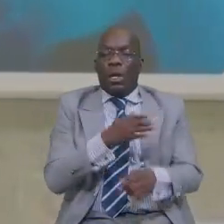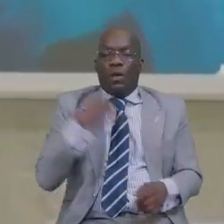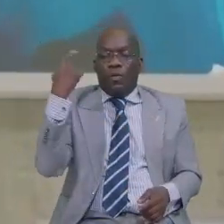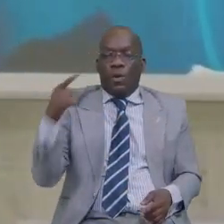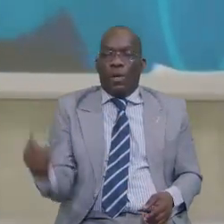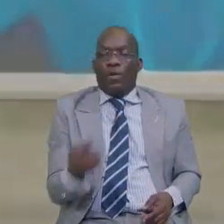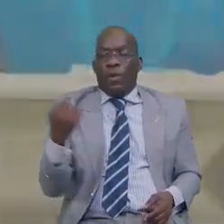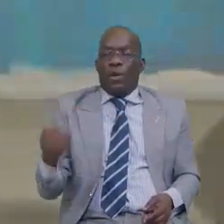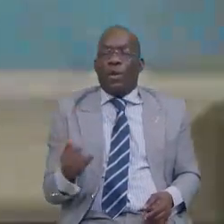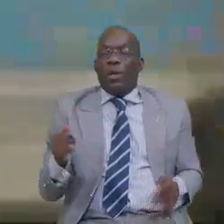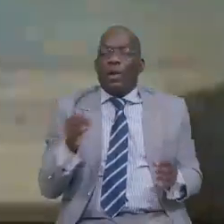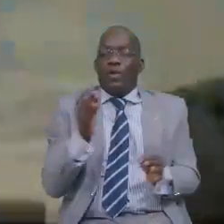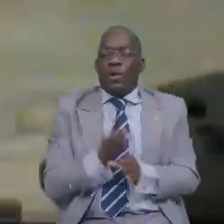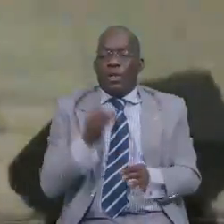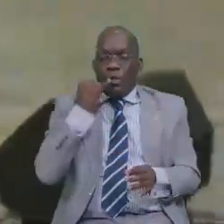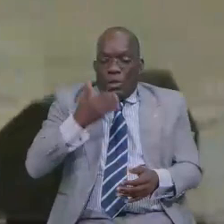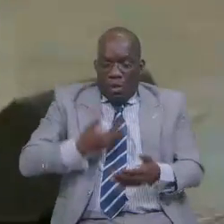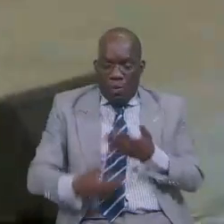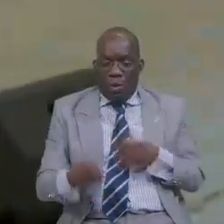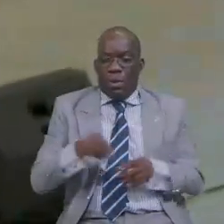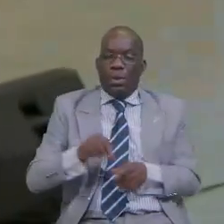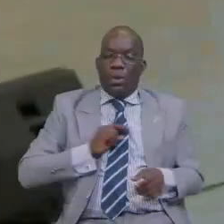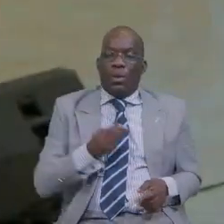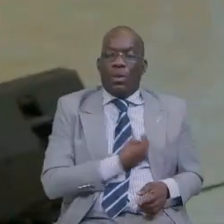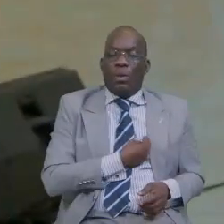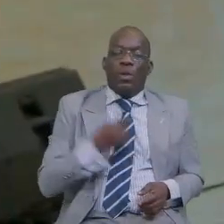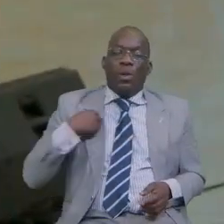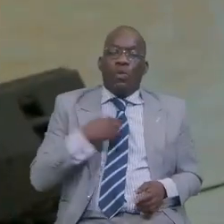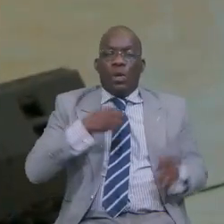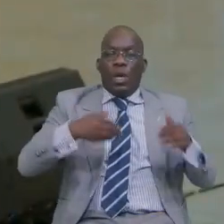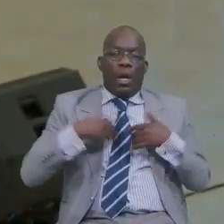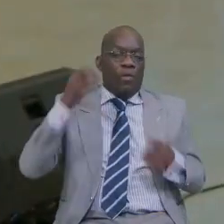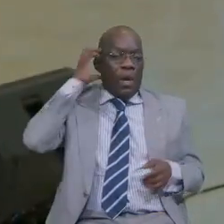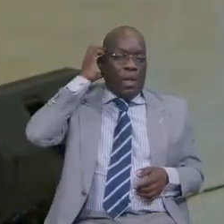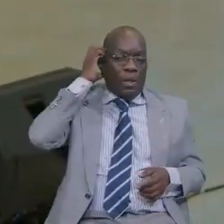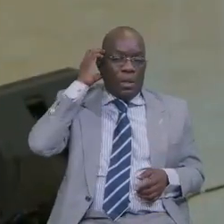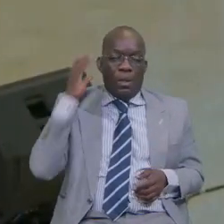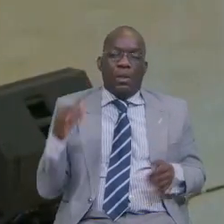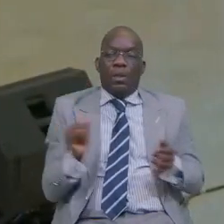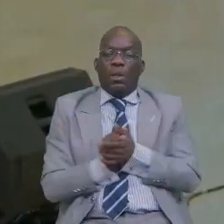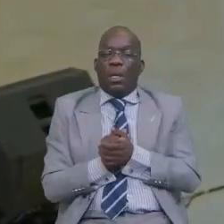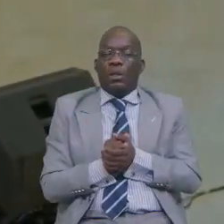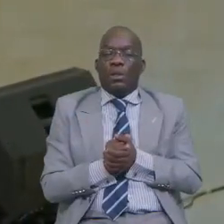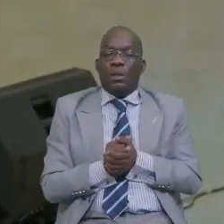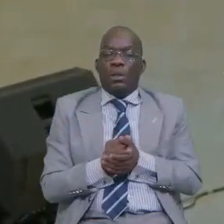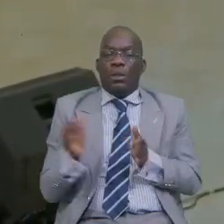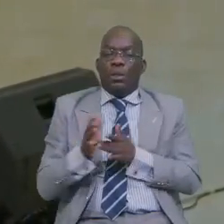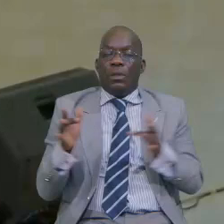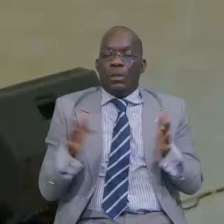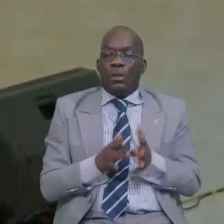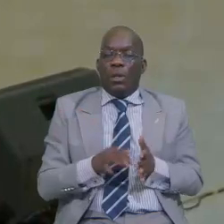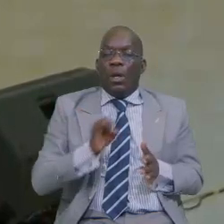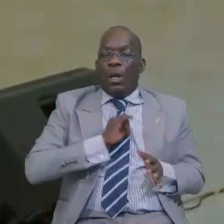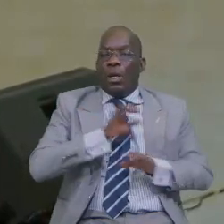Now that I have heard that Jesus, even though I don't feel him, like I don't feel